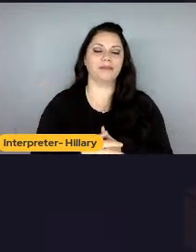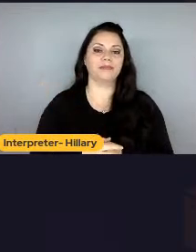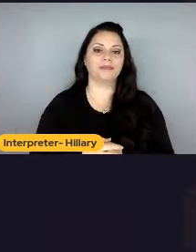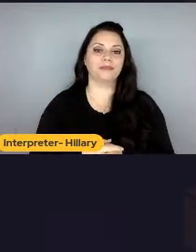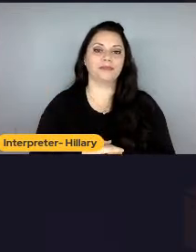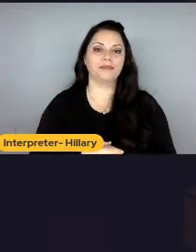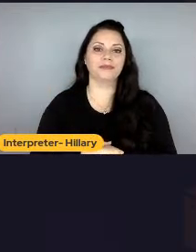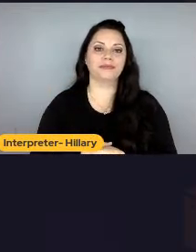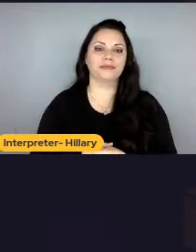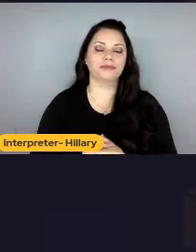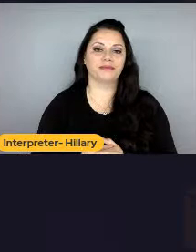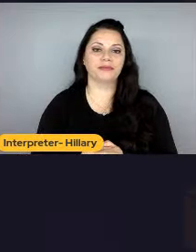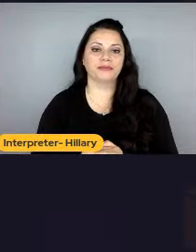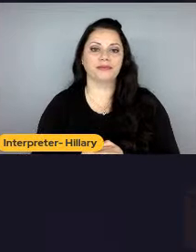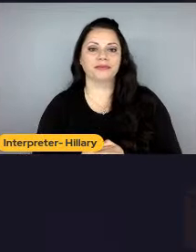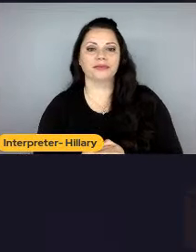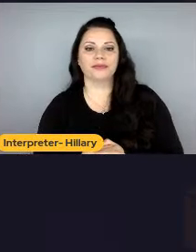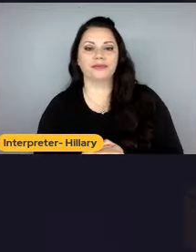website.